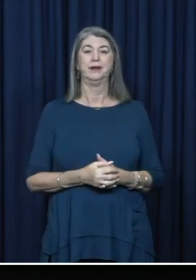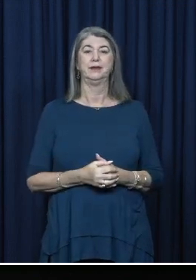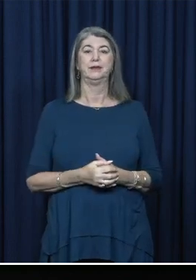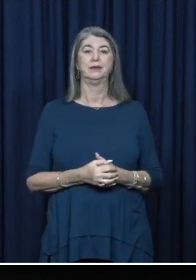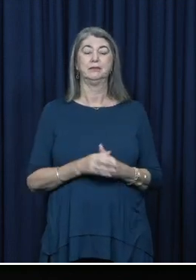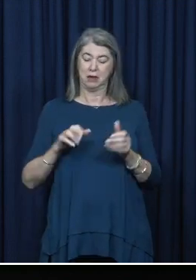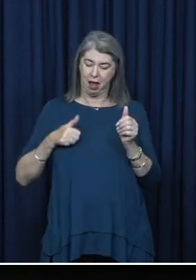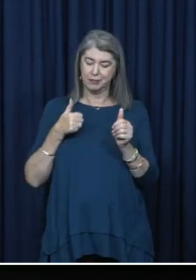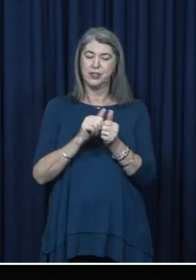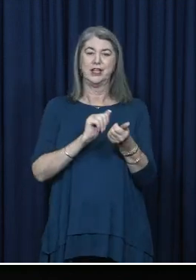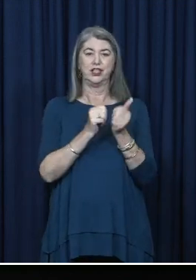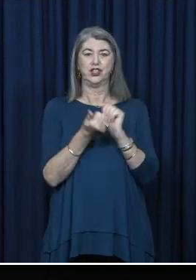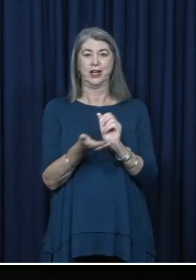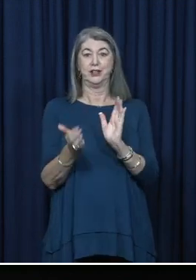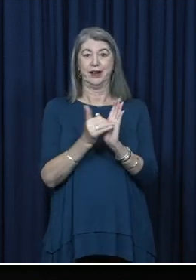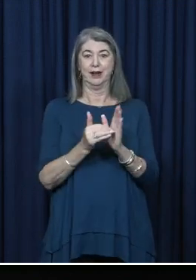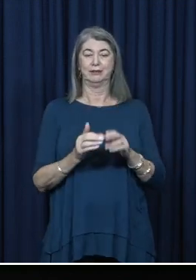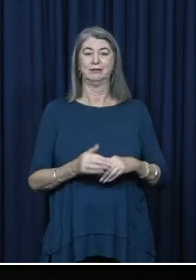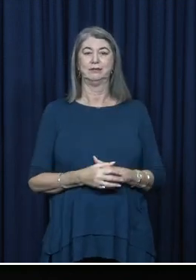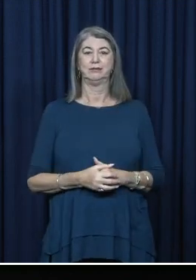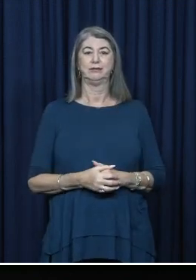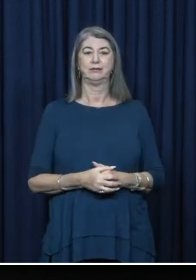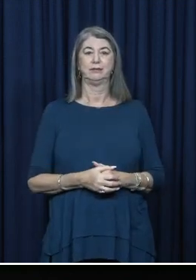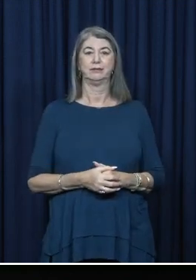and update the change.